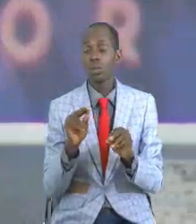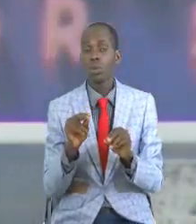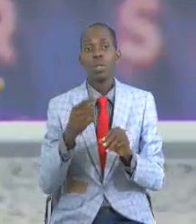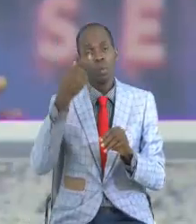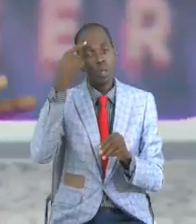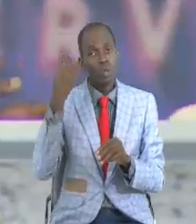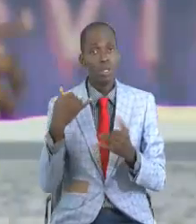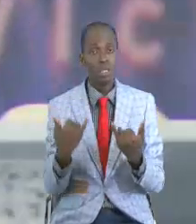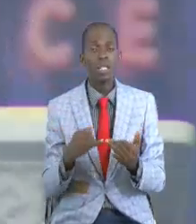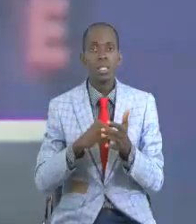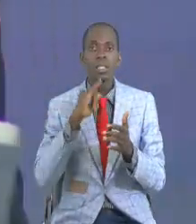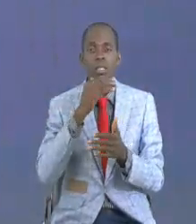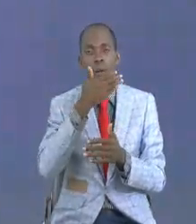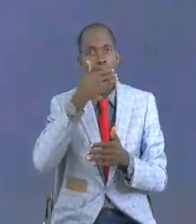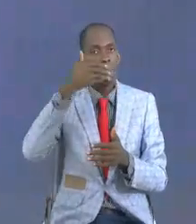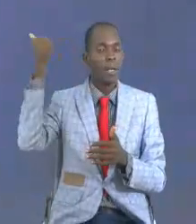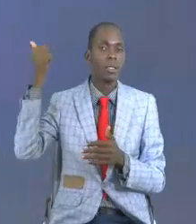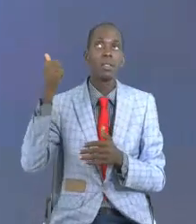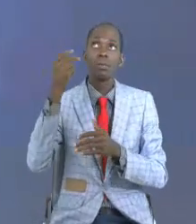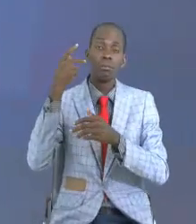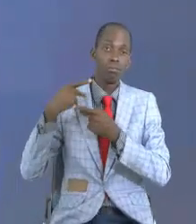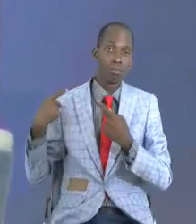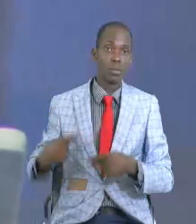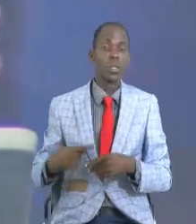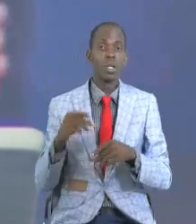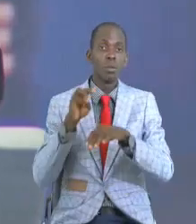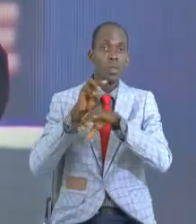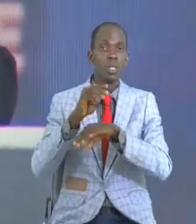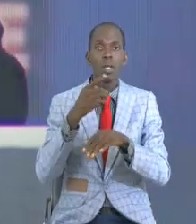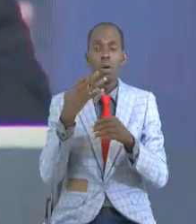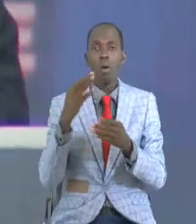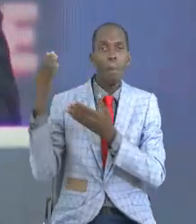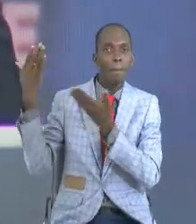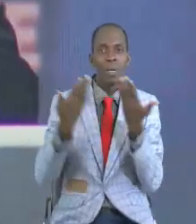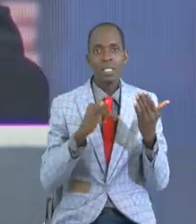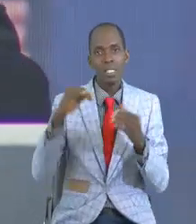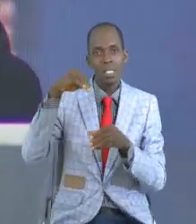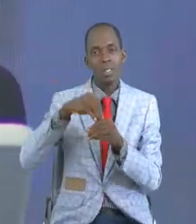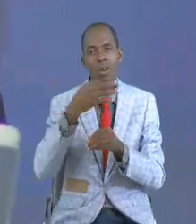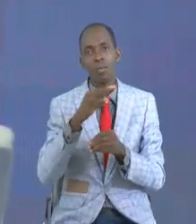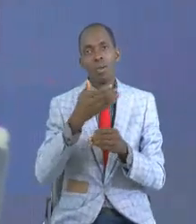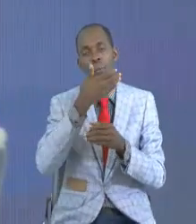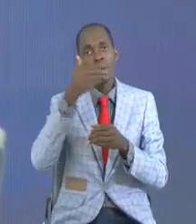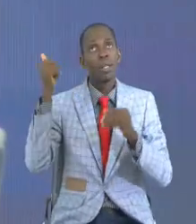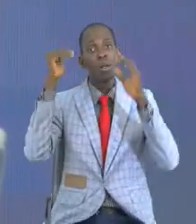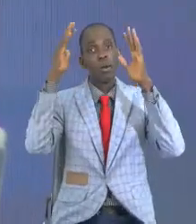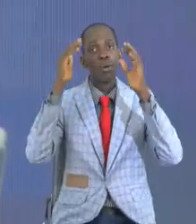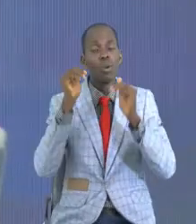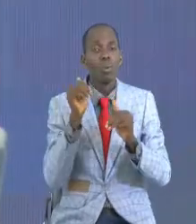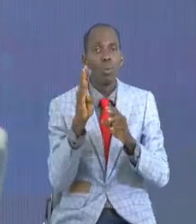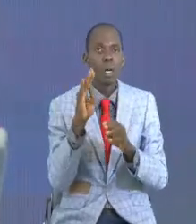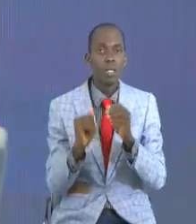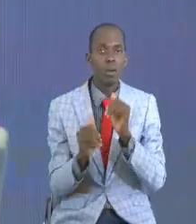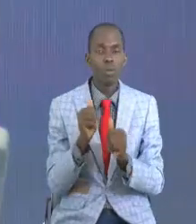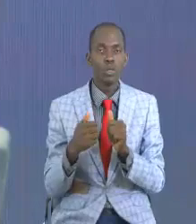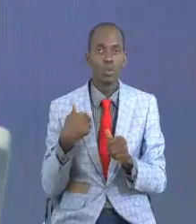a better covenant. It says the bringing in of a better hope did, by the which were drawn